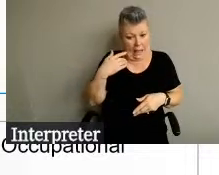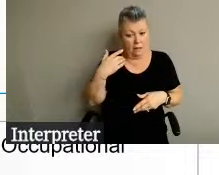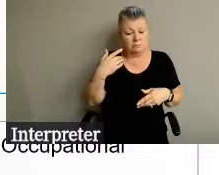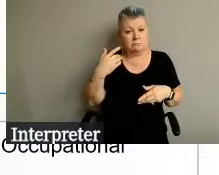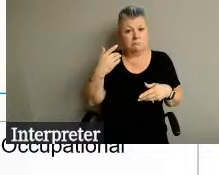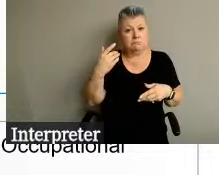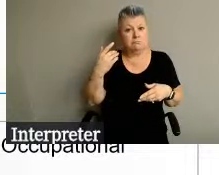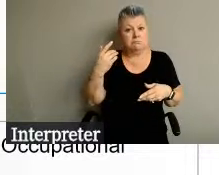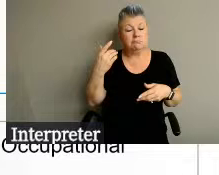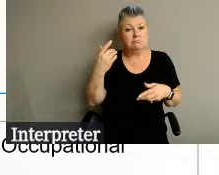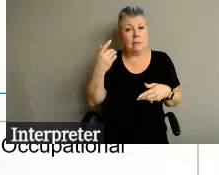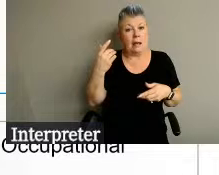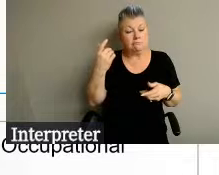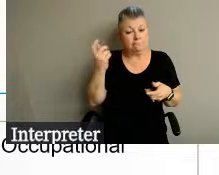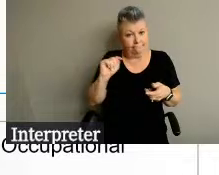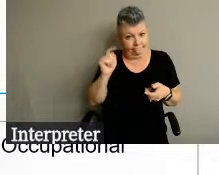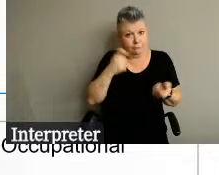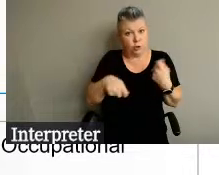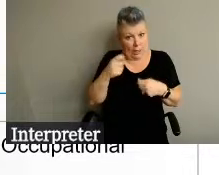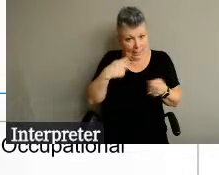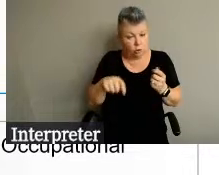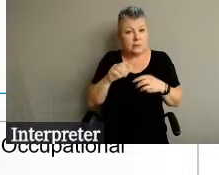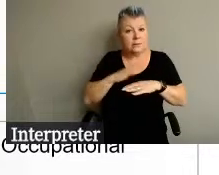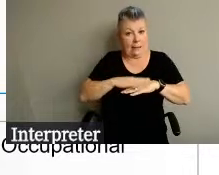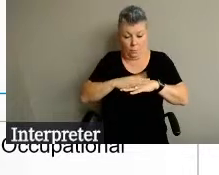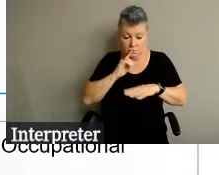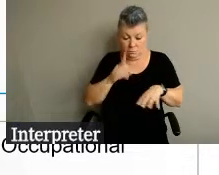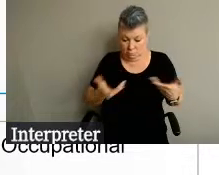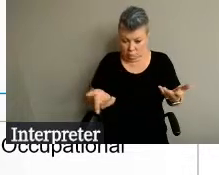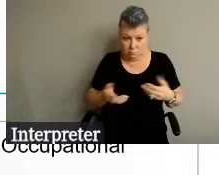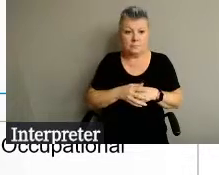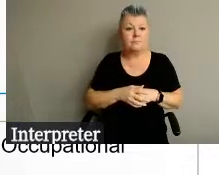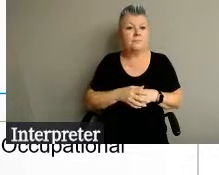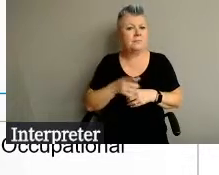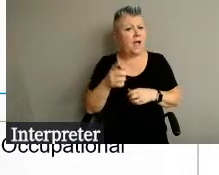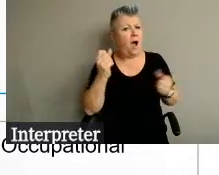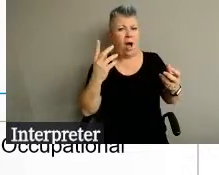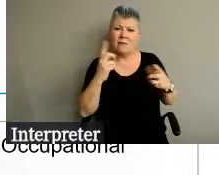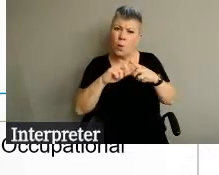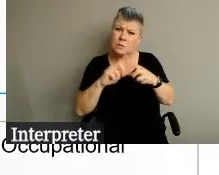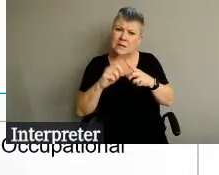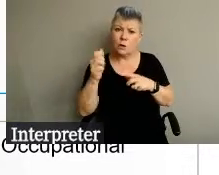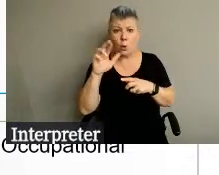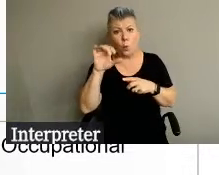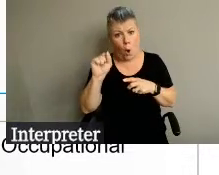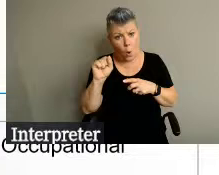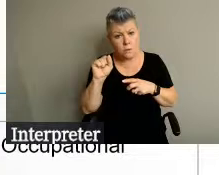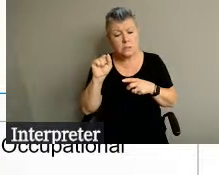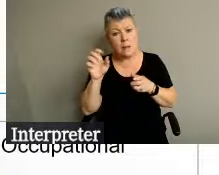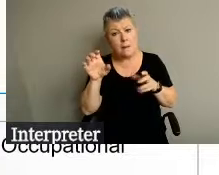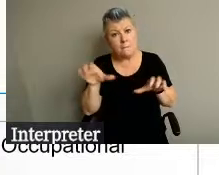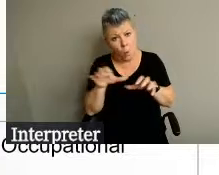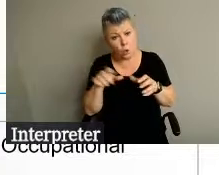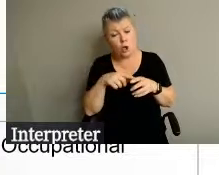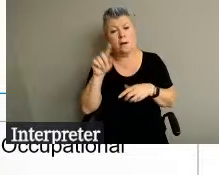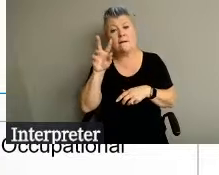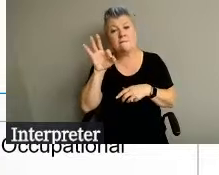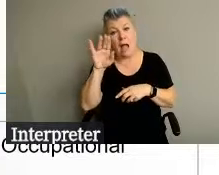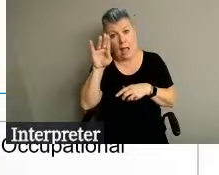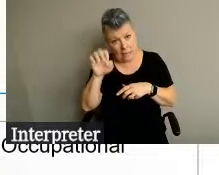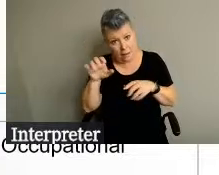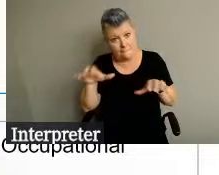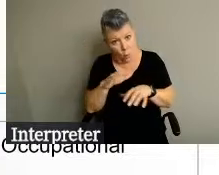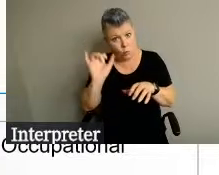work with the students and the families. That's fun. I'm all that stuff on. Oh, our kiddos do that.